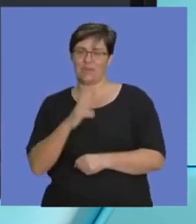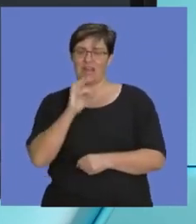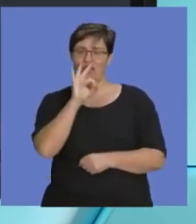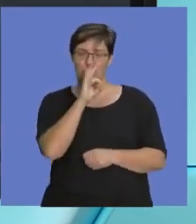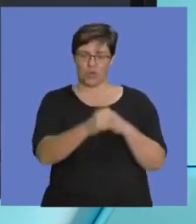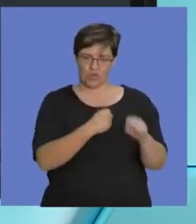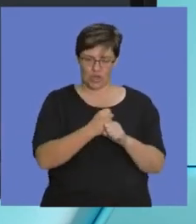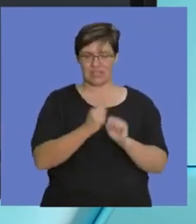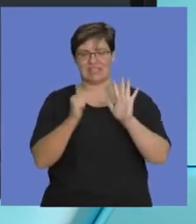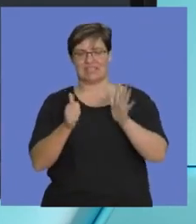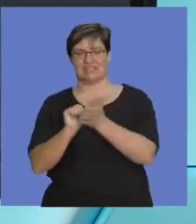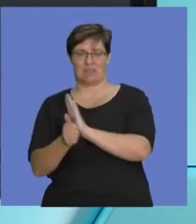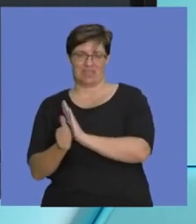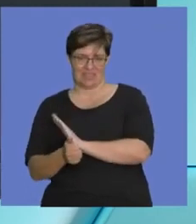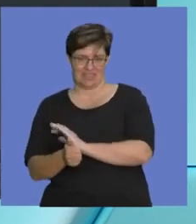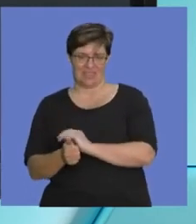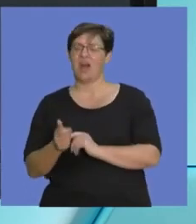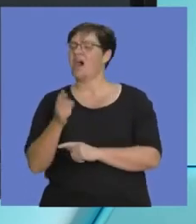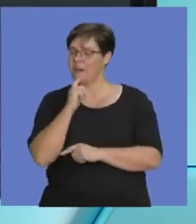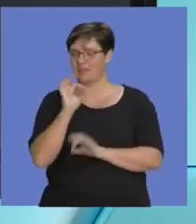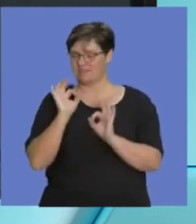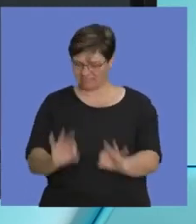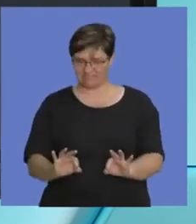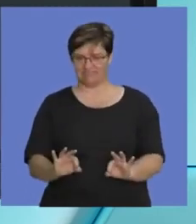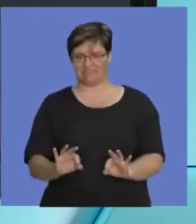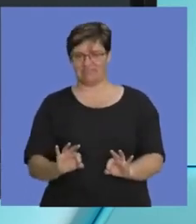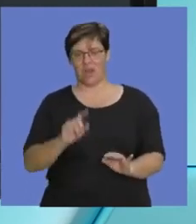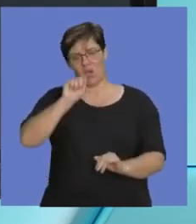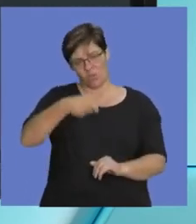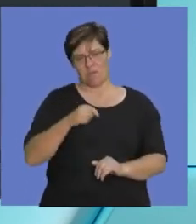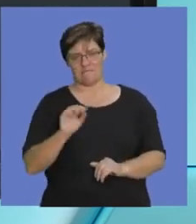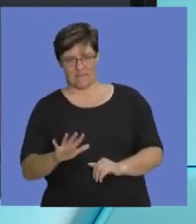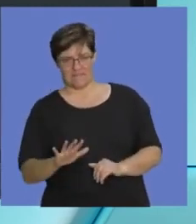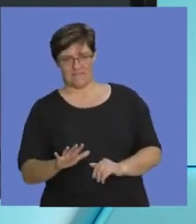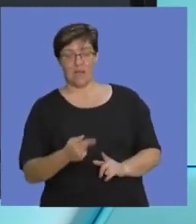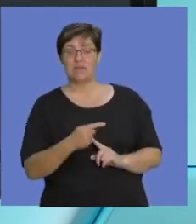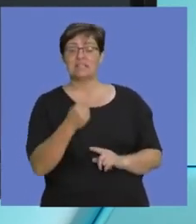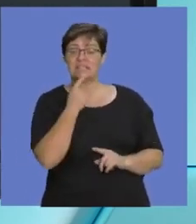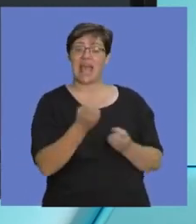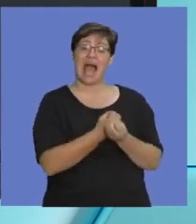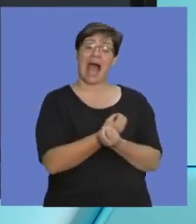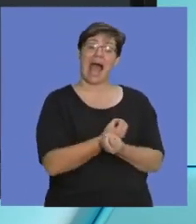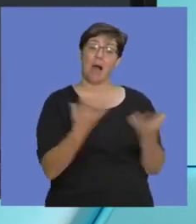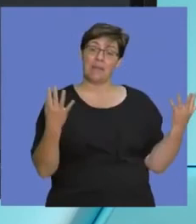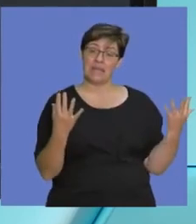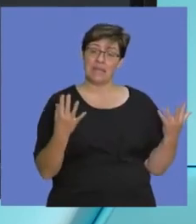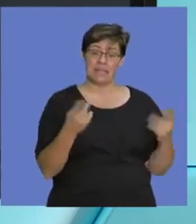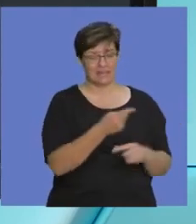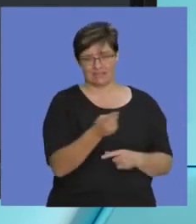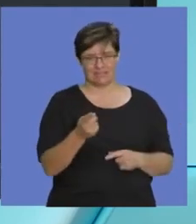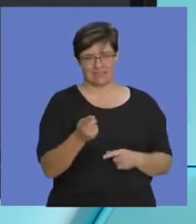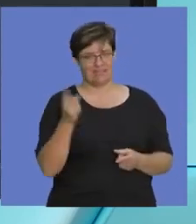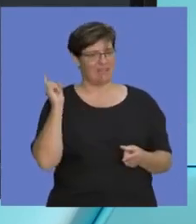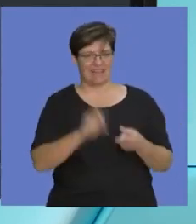and 6 months. So it does make sense here to actually have comma something. But if I say how many are